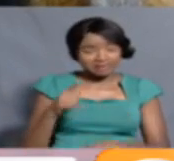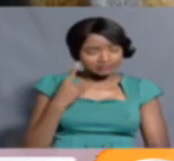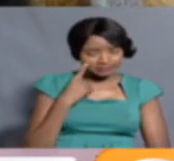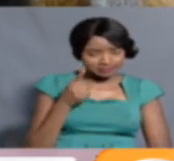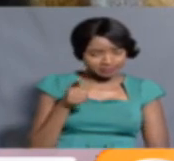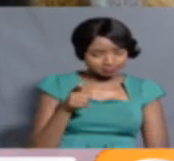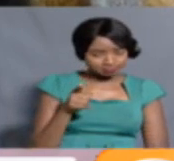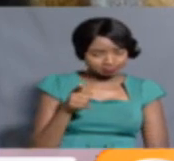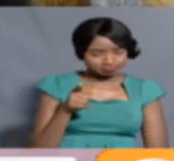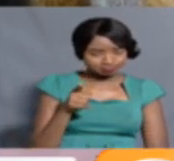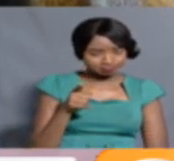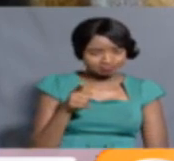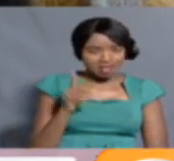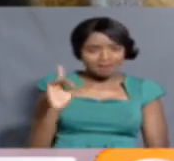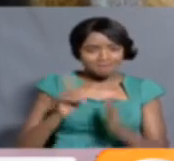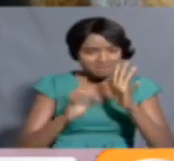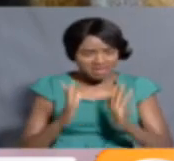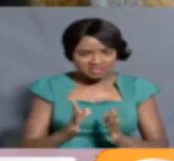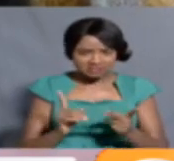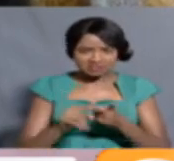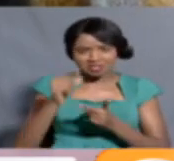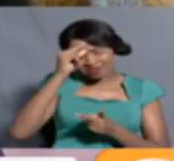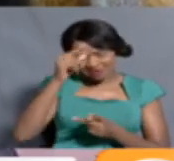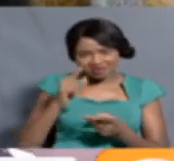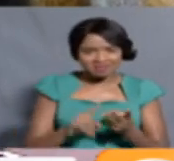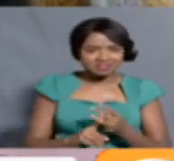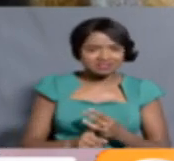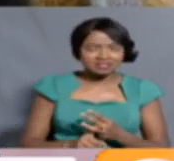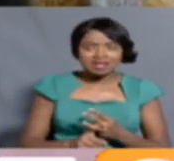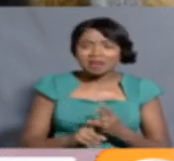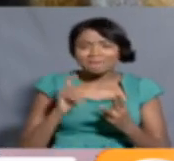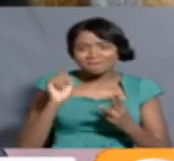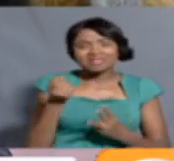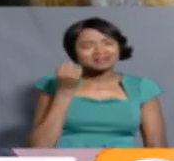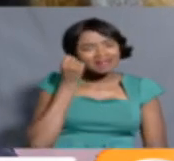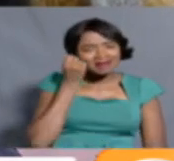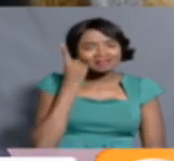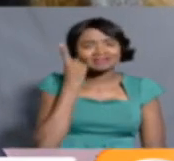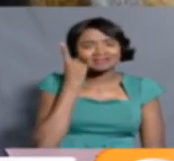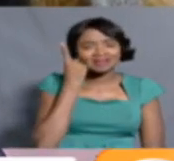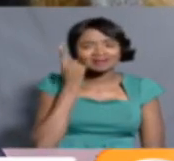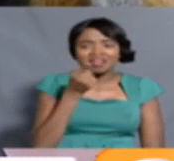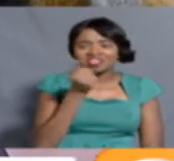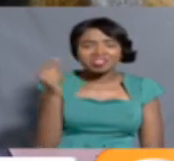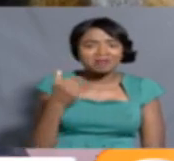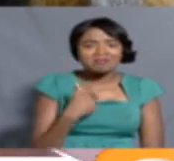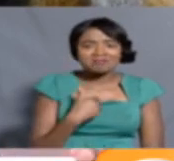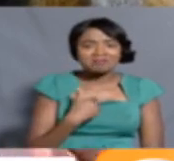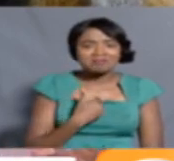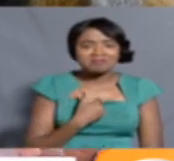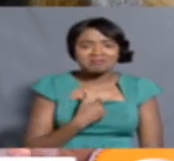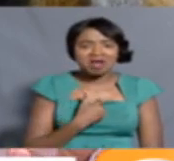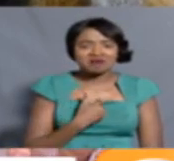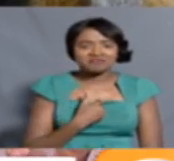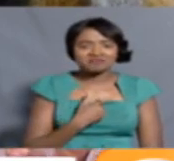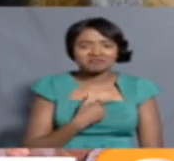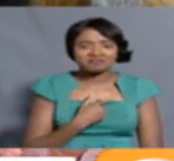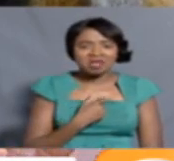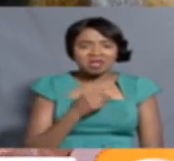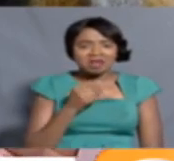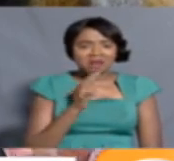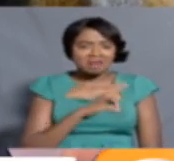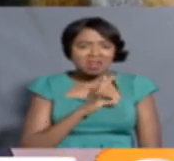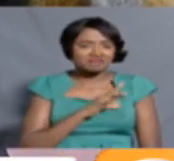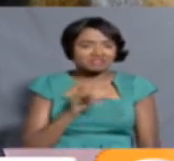government, ministers, or cabinet secretaries as we call them, need to realize that they do not have that benefit that the past regimes